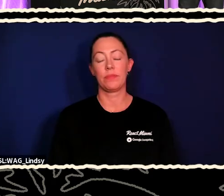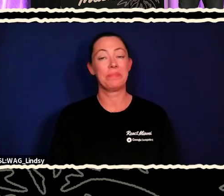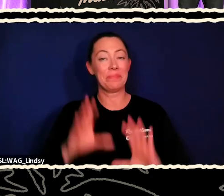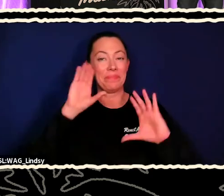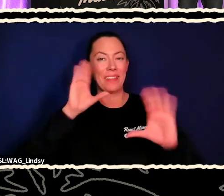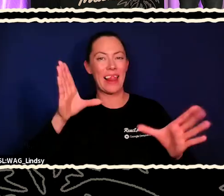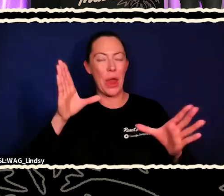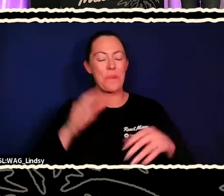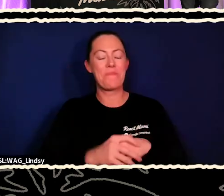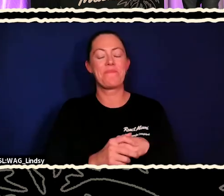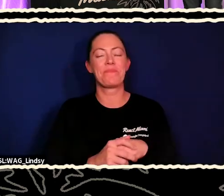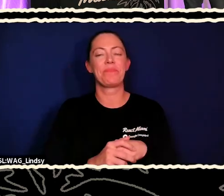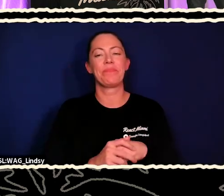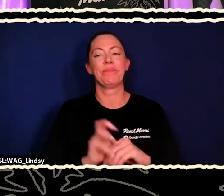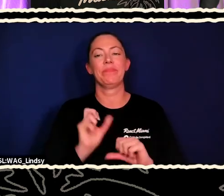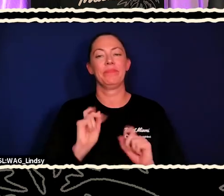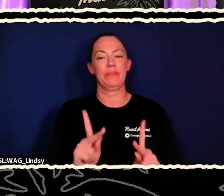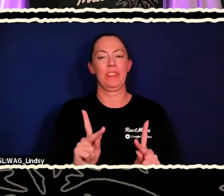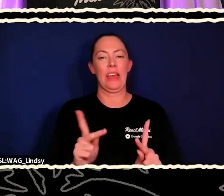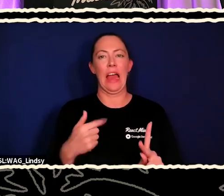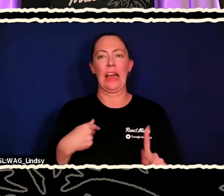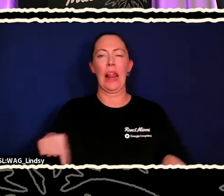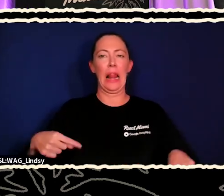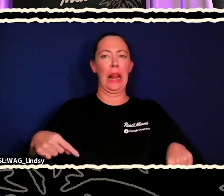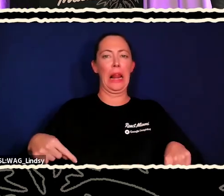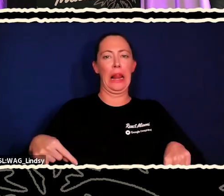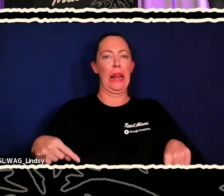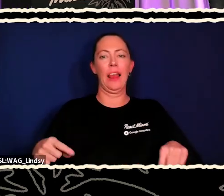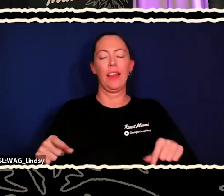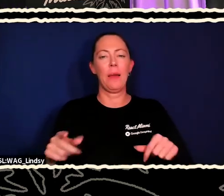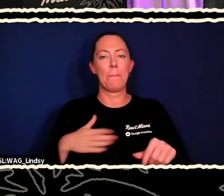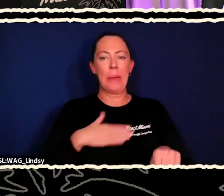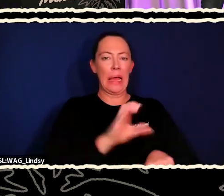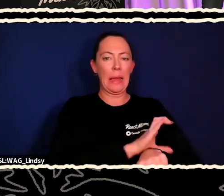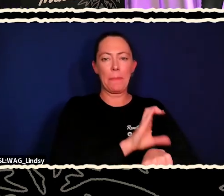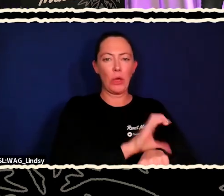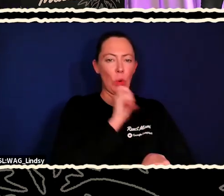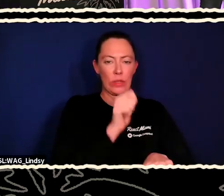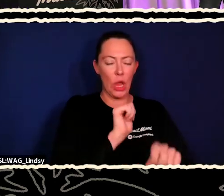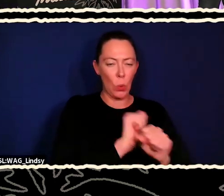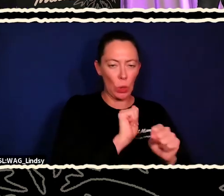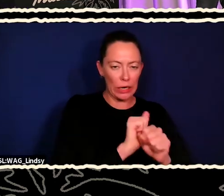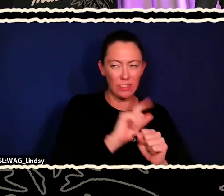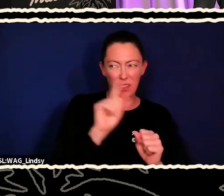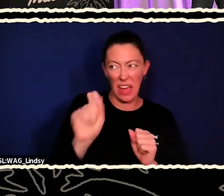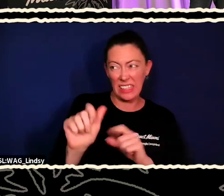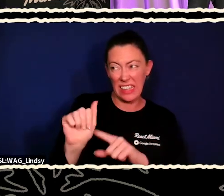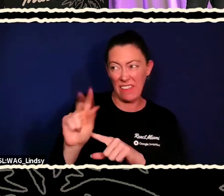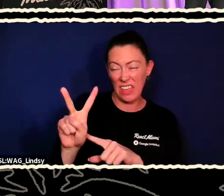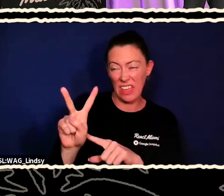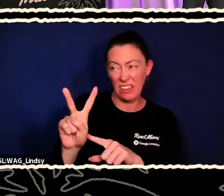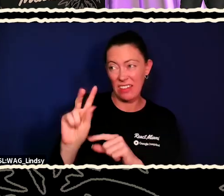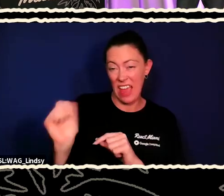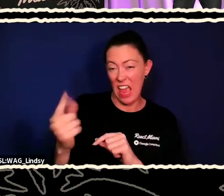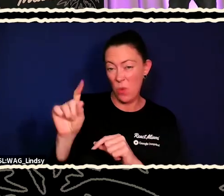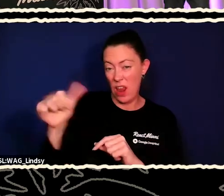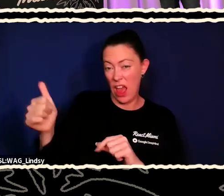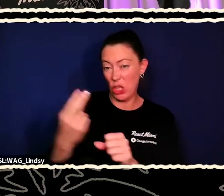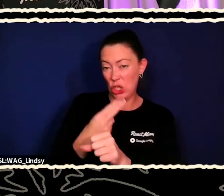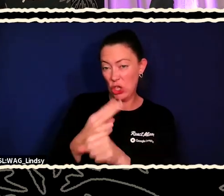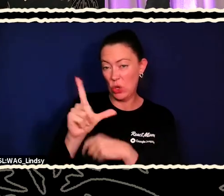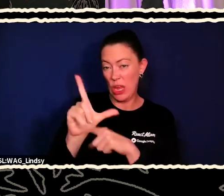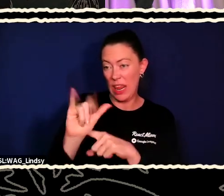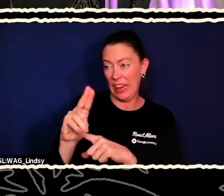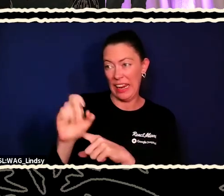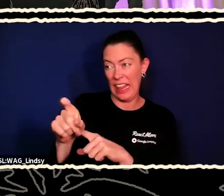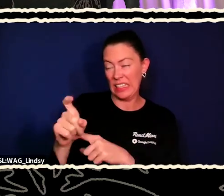Hello. OK, sorry. I was so nervous my computer wouldn't work. I asked the AV guys, is anybody else using Linux? And they were like, no.